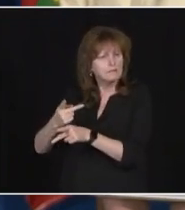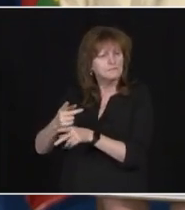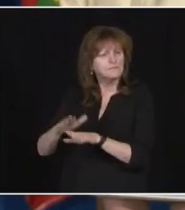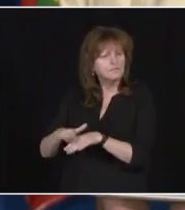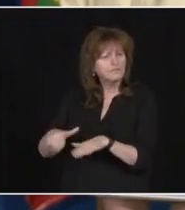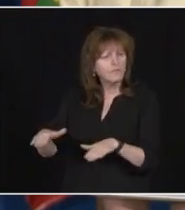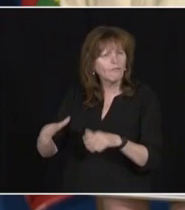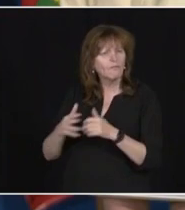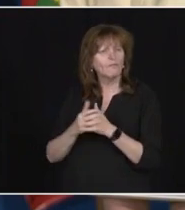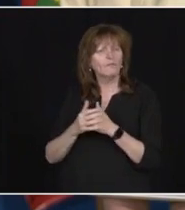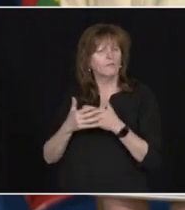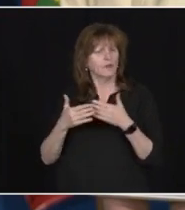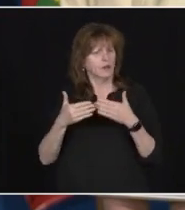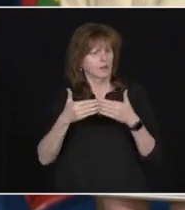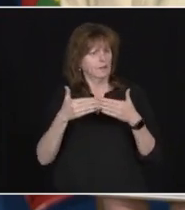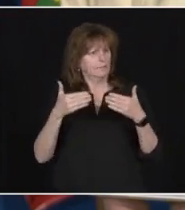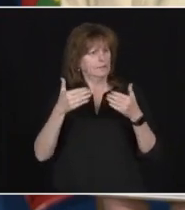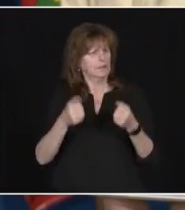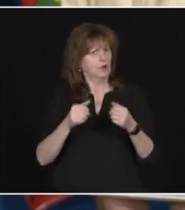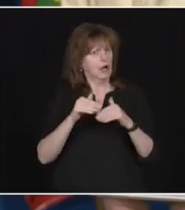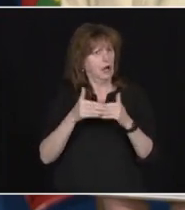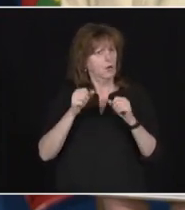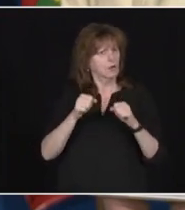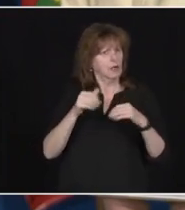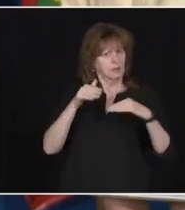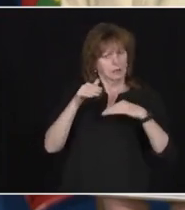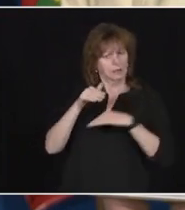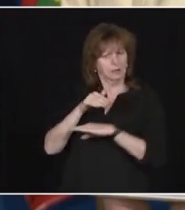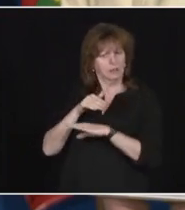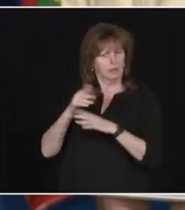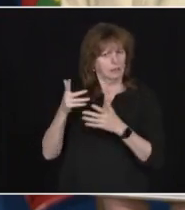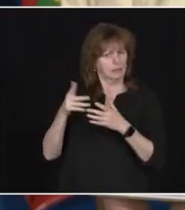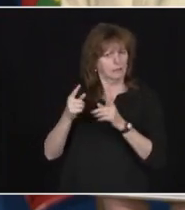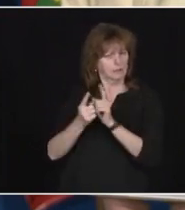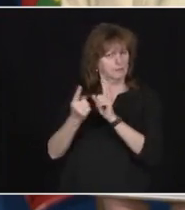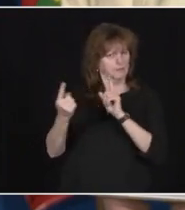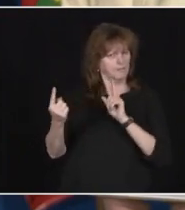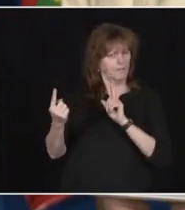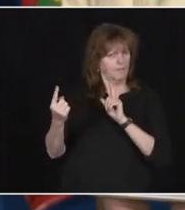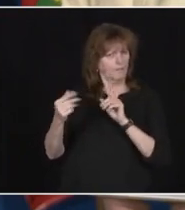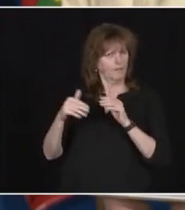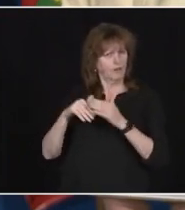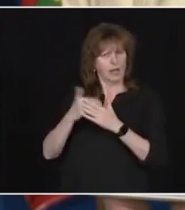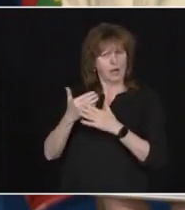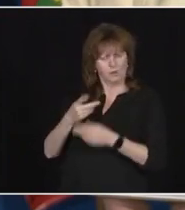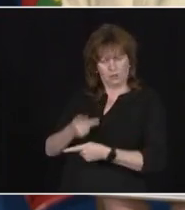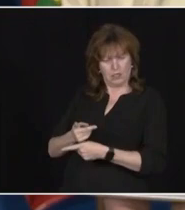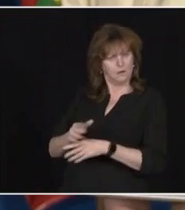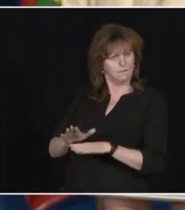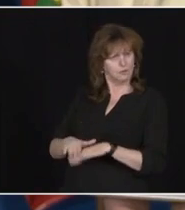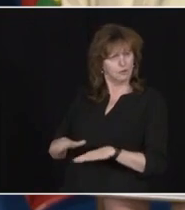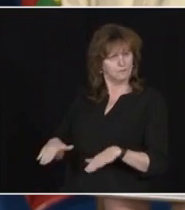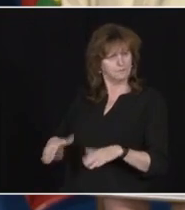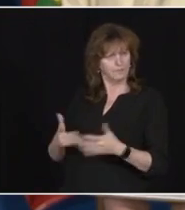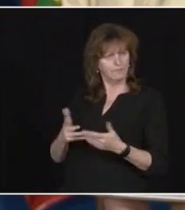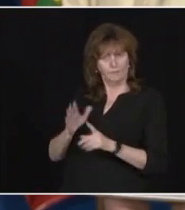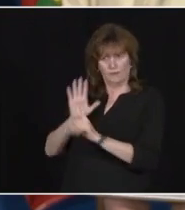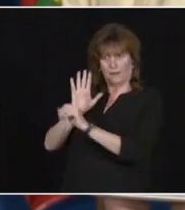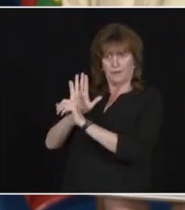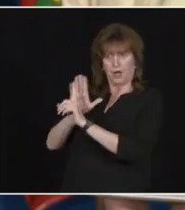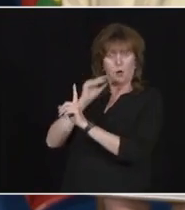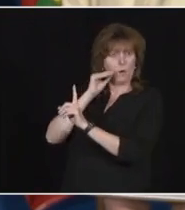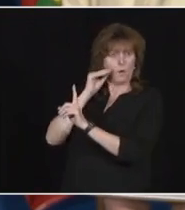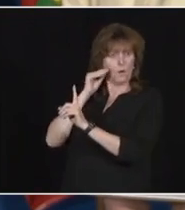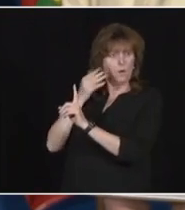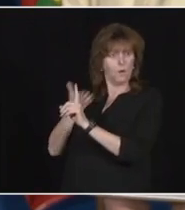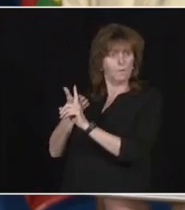babysitter, while, carrying out their duties in a home that may not be theirs? Yeah, I guess the same way as we're